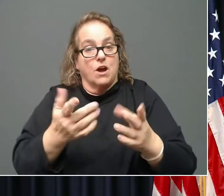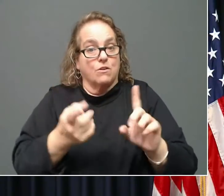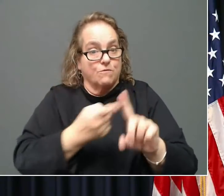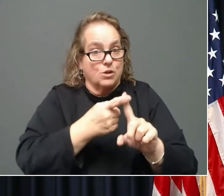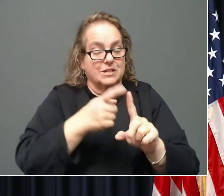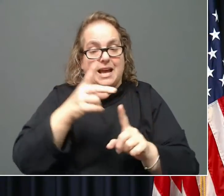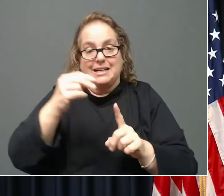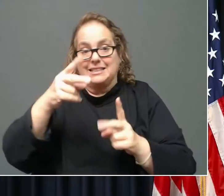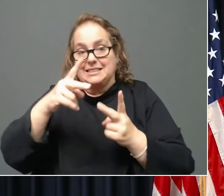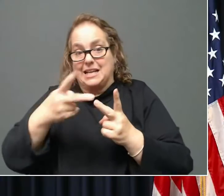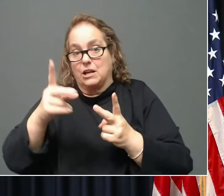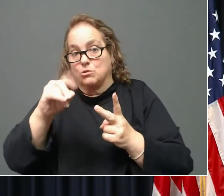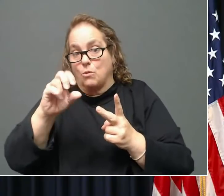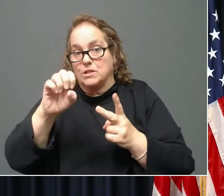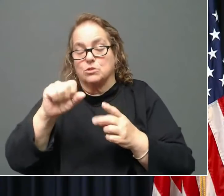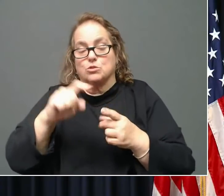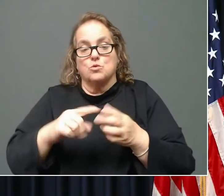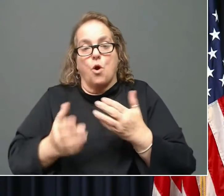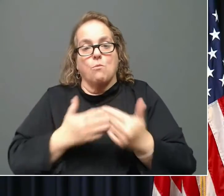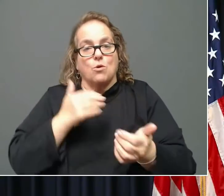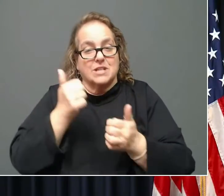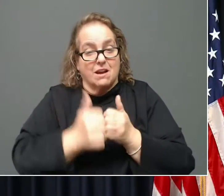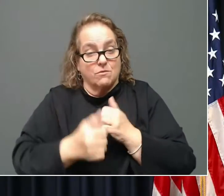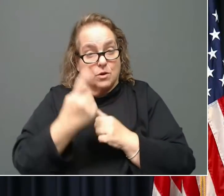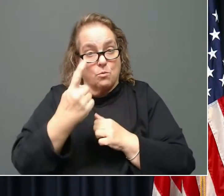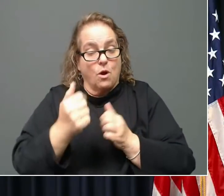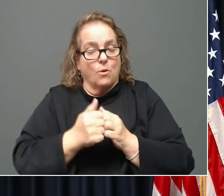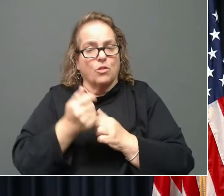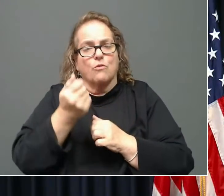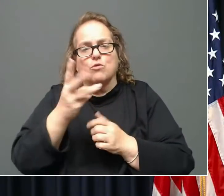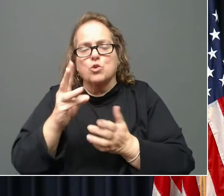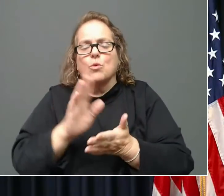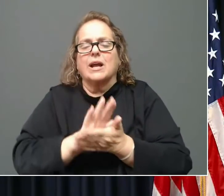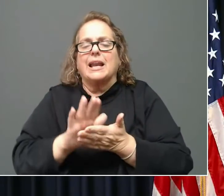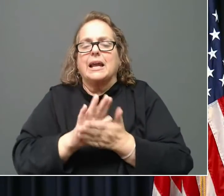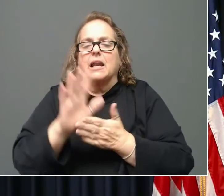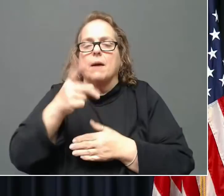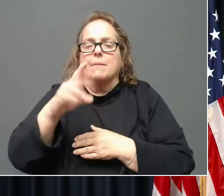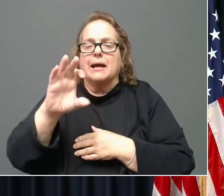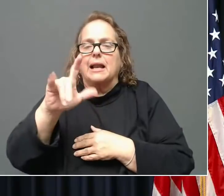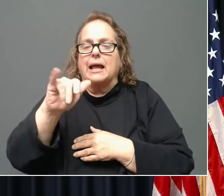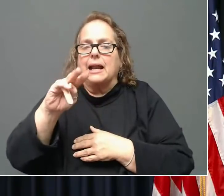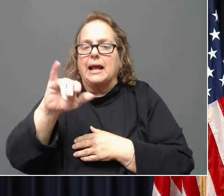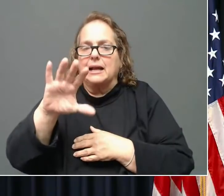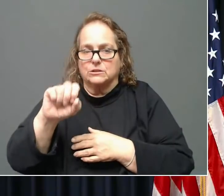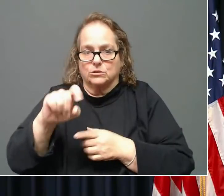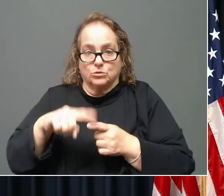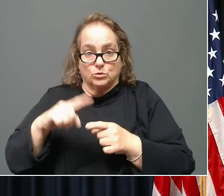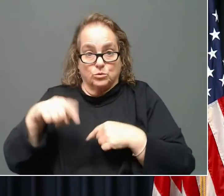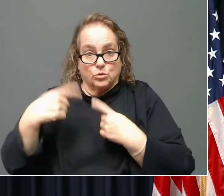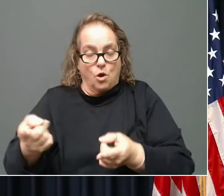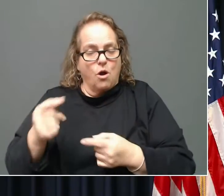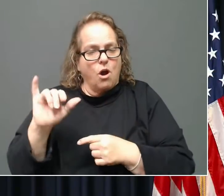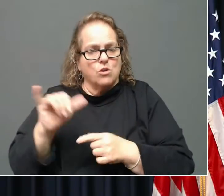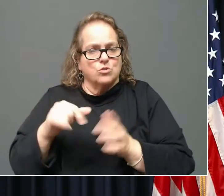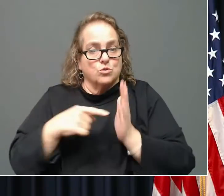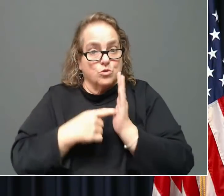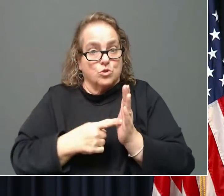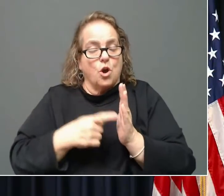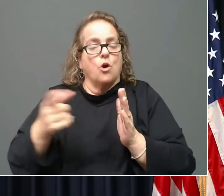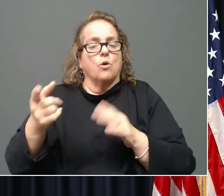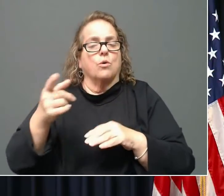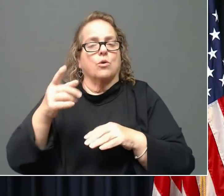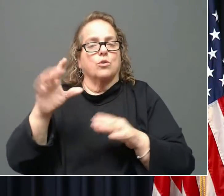about everybody, with just a few cleanup clinics to go, but also showing that we are being intentional and protecting those